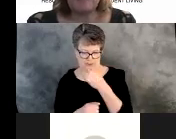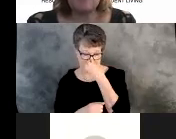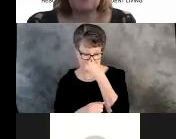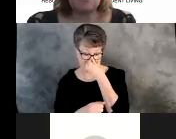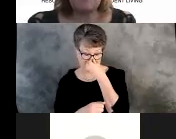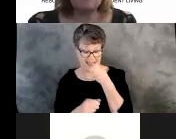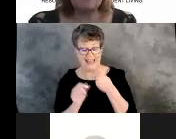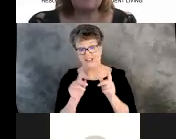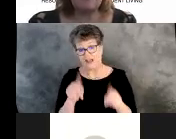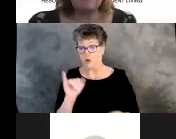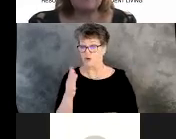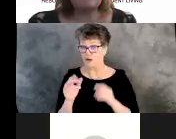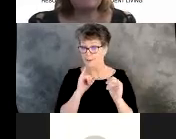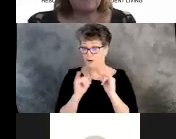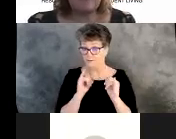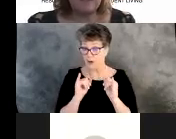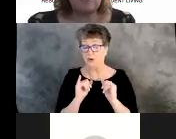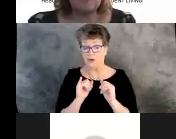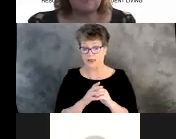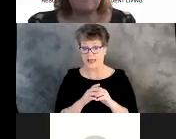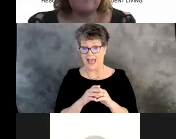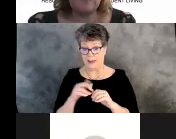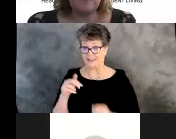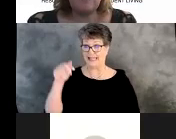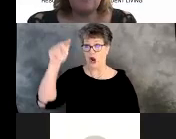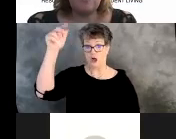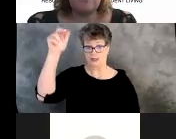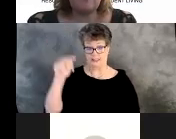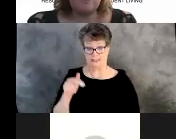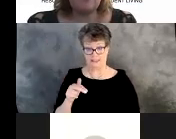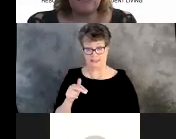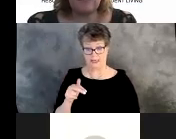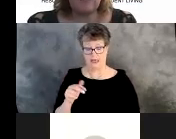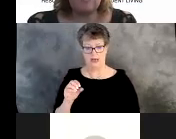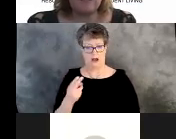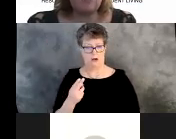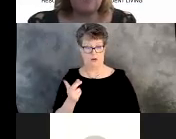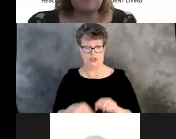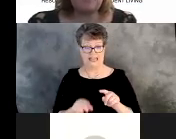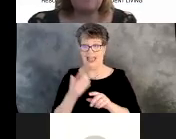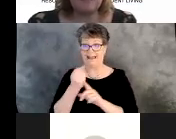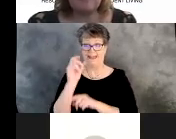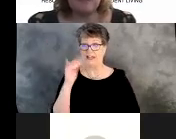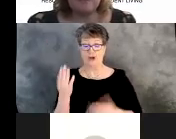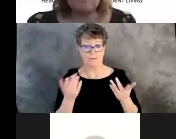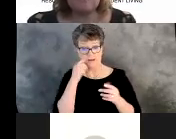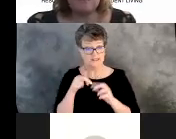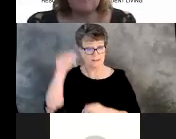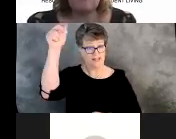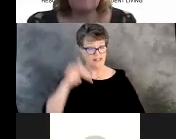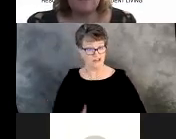if I go to a job interview and it's up a flight of stairs, oh, well, she can't go get that job because it's up a flight of